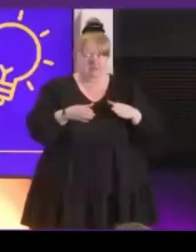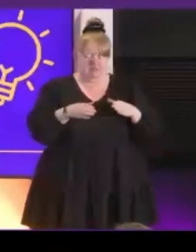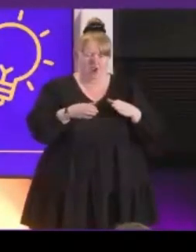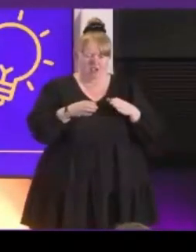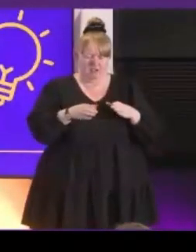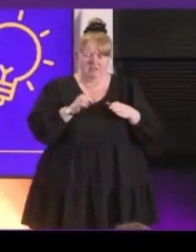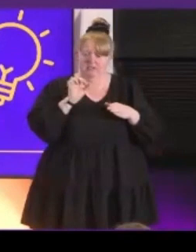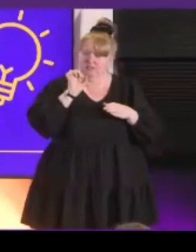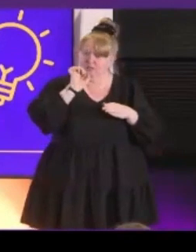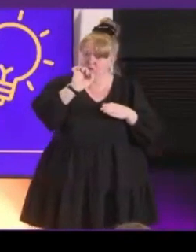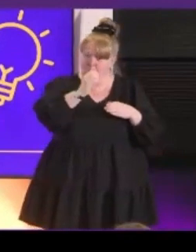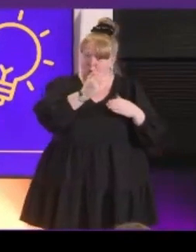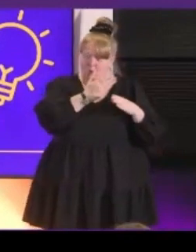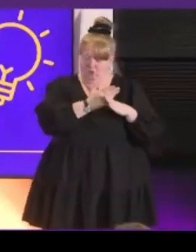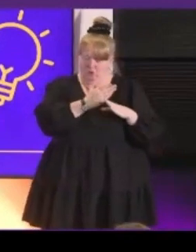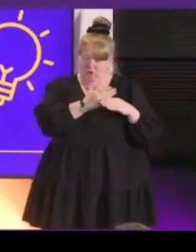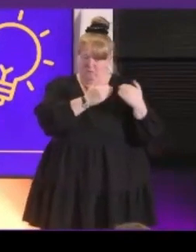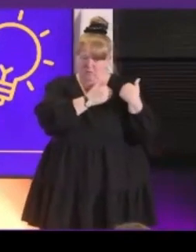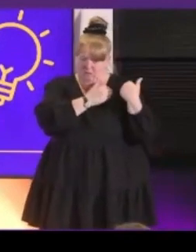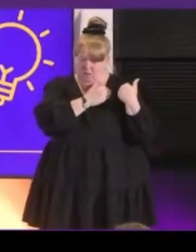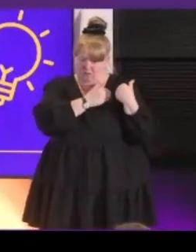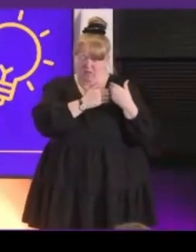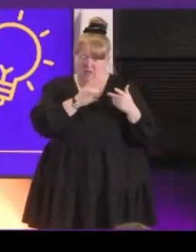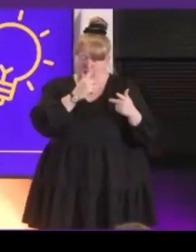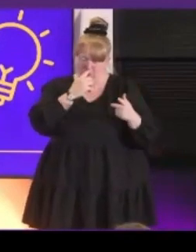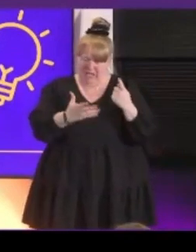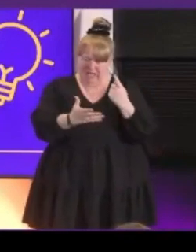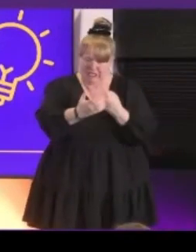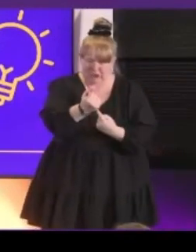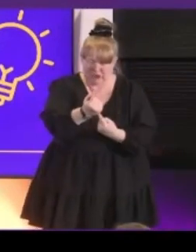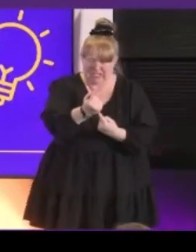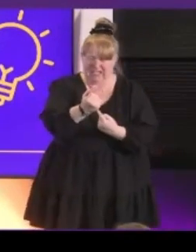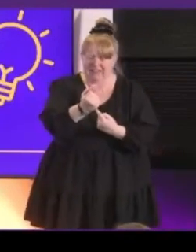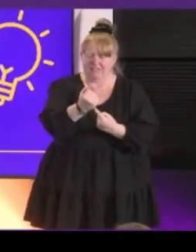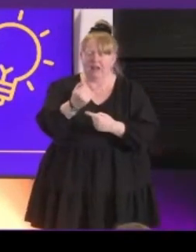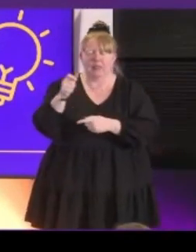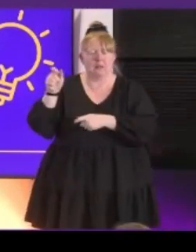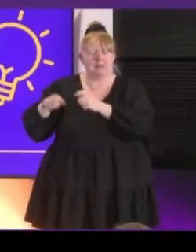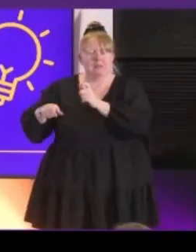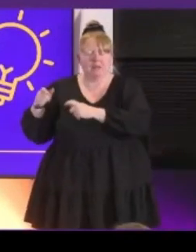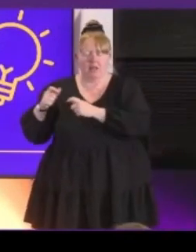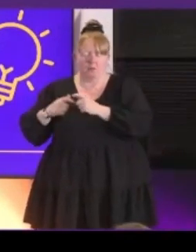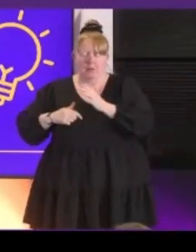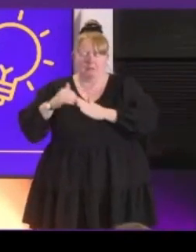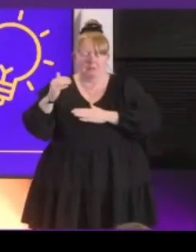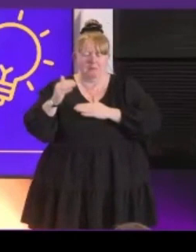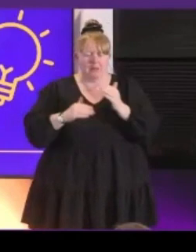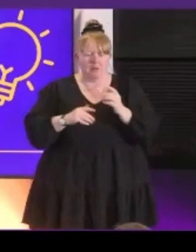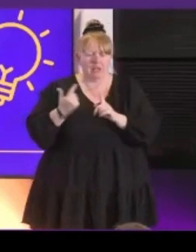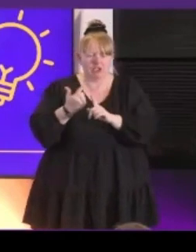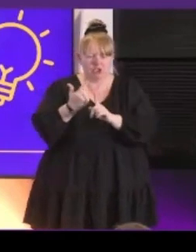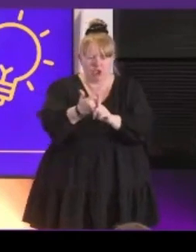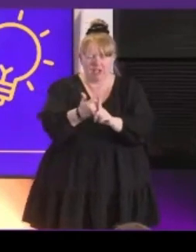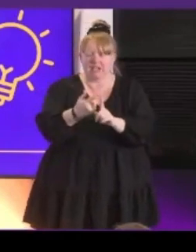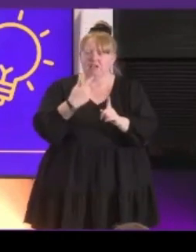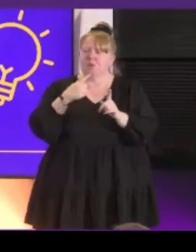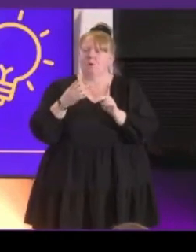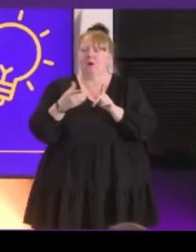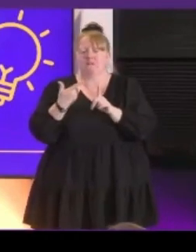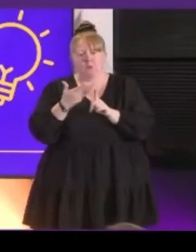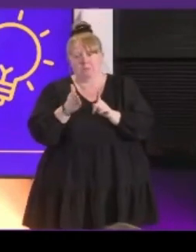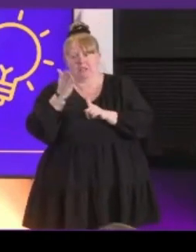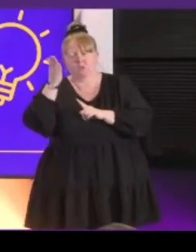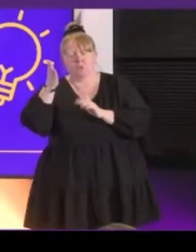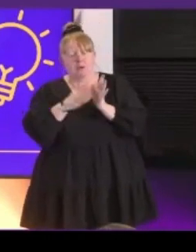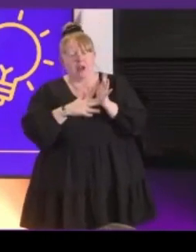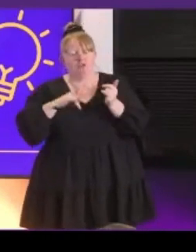that's your job anyway that you can go after, and then people built their journey. If you've been to Microsoft's global